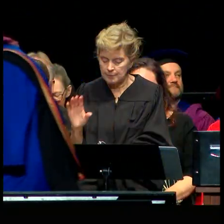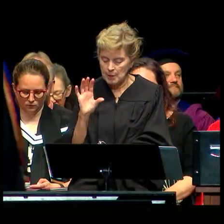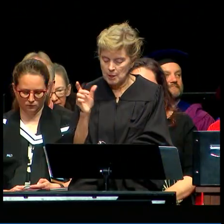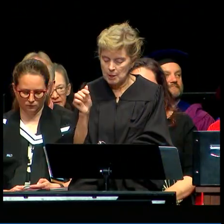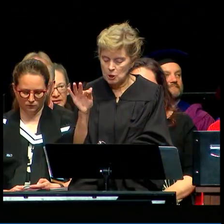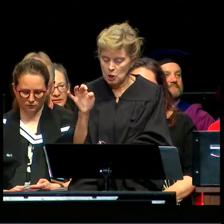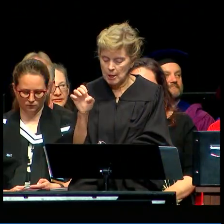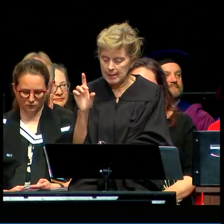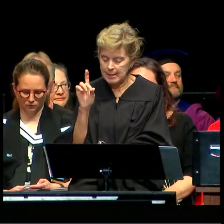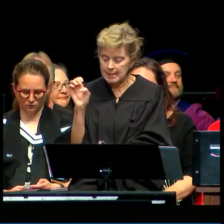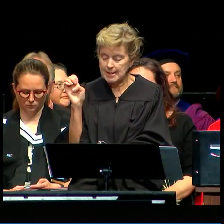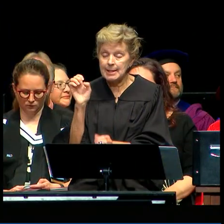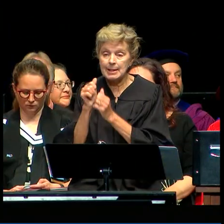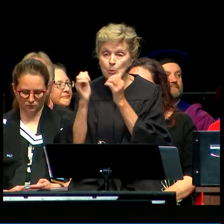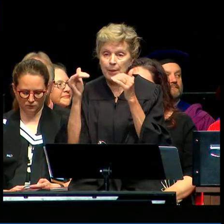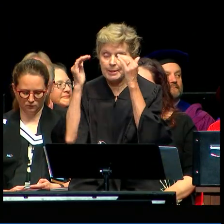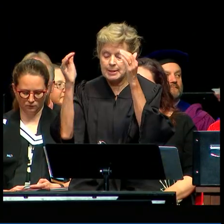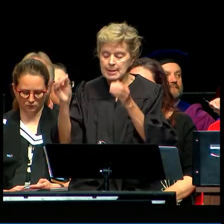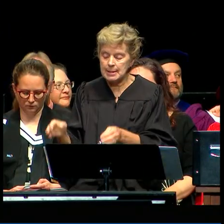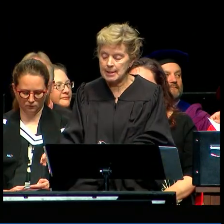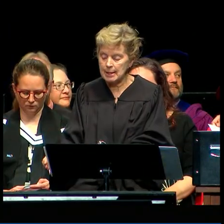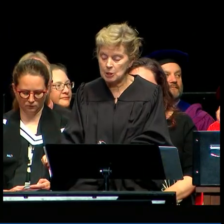Charlie D, with distinction.